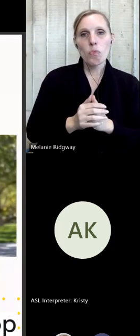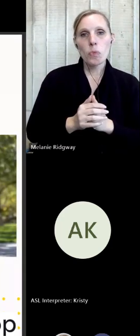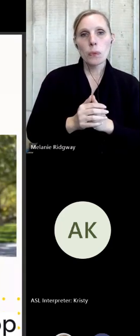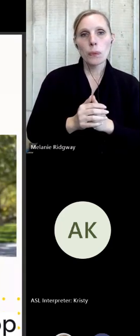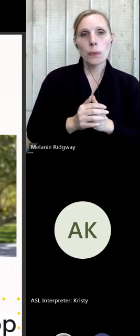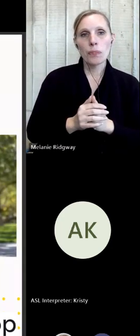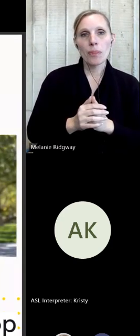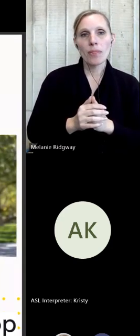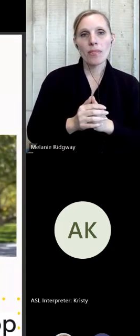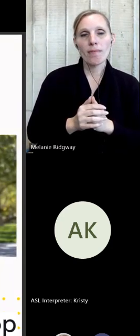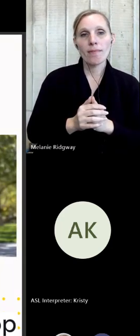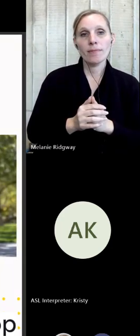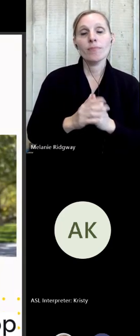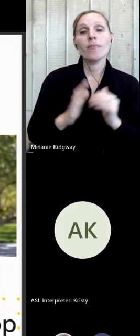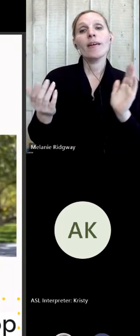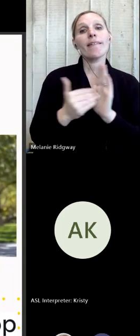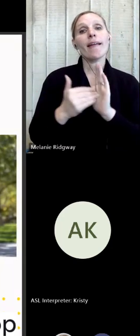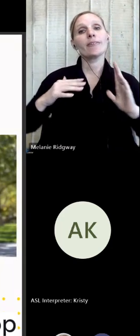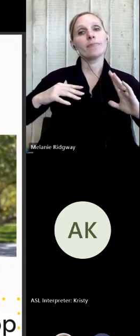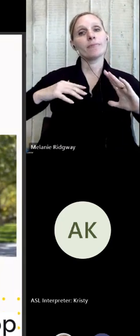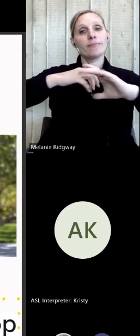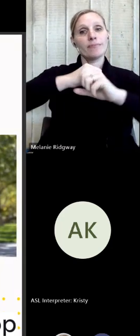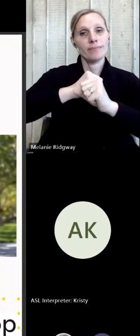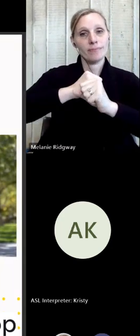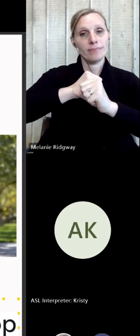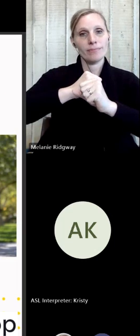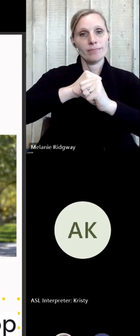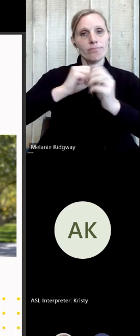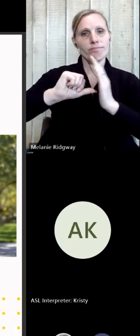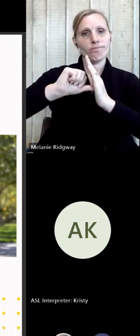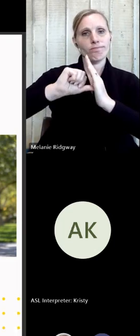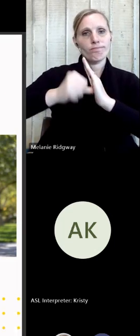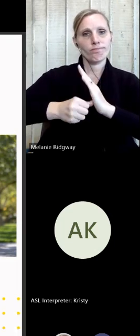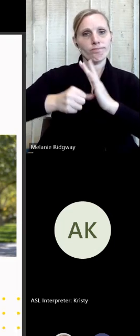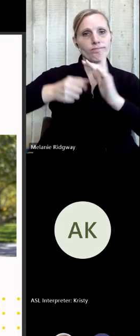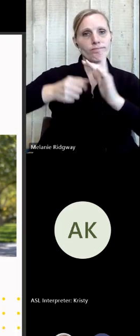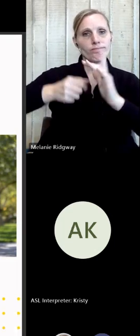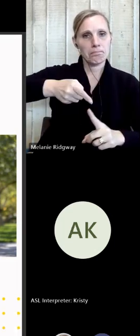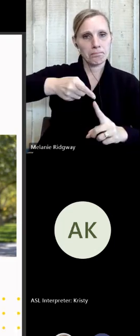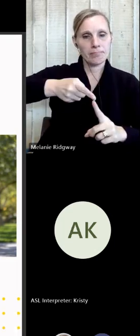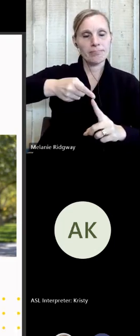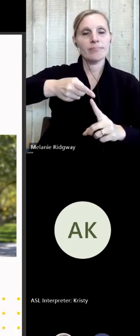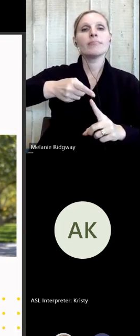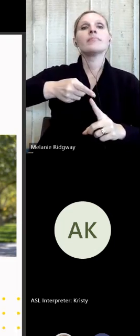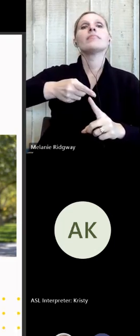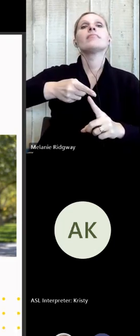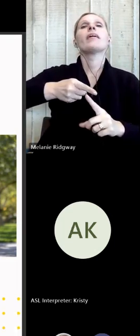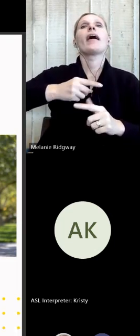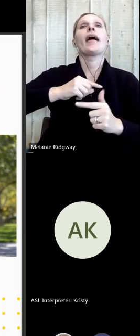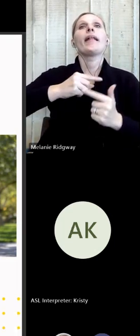Okay, to summarize this section of the workshop, and then it's Q&A.